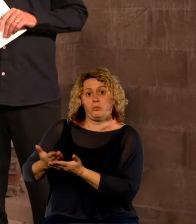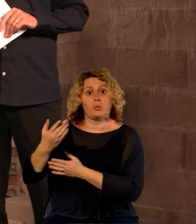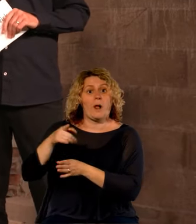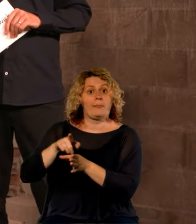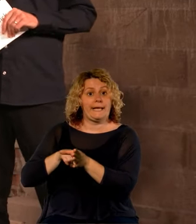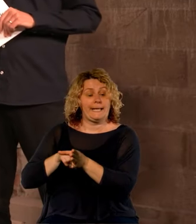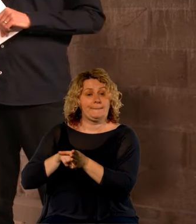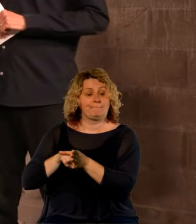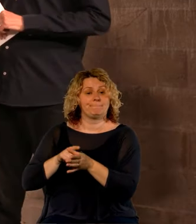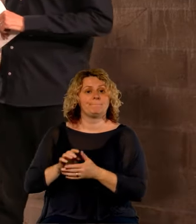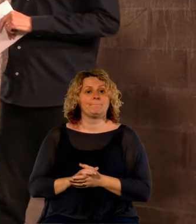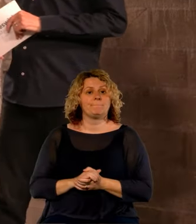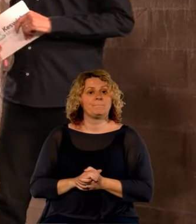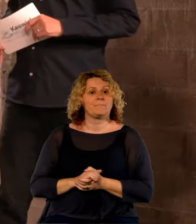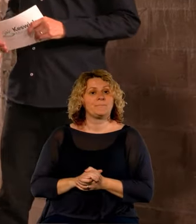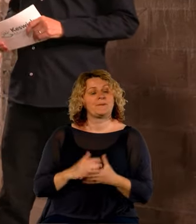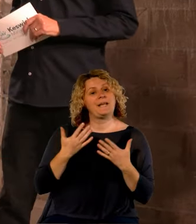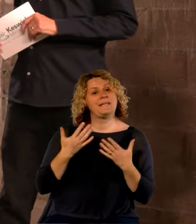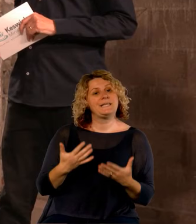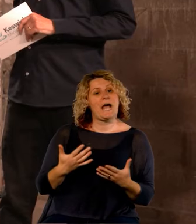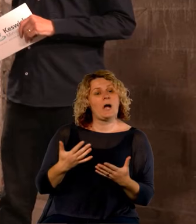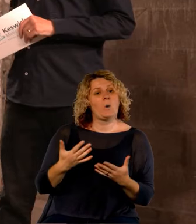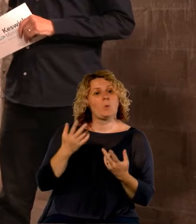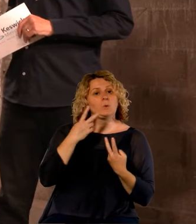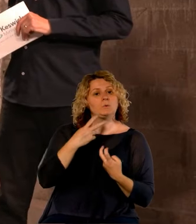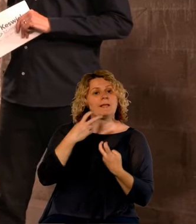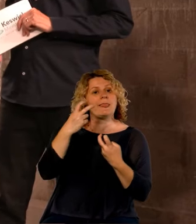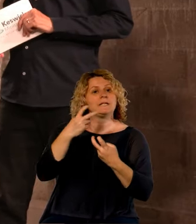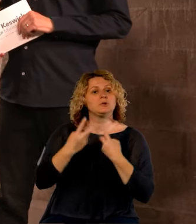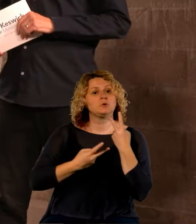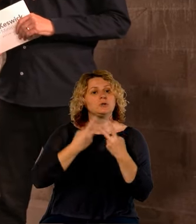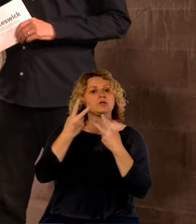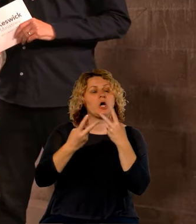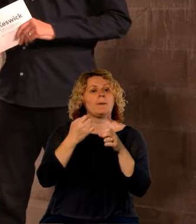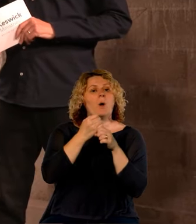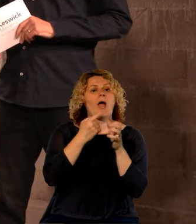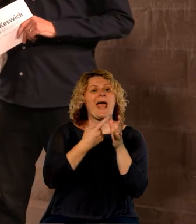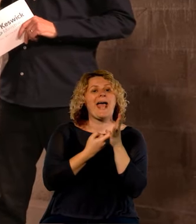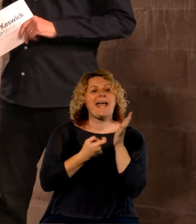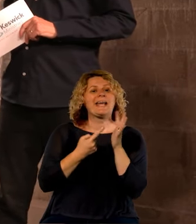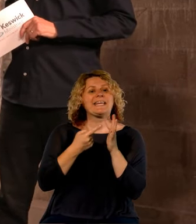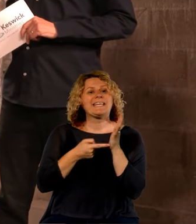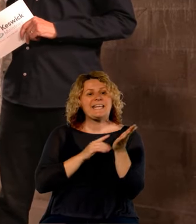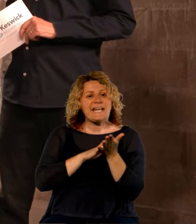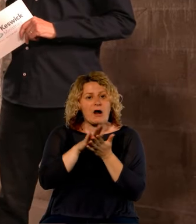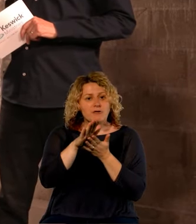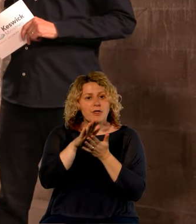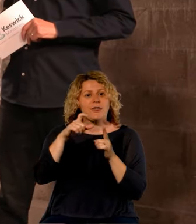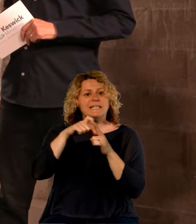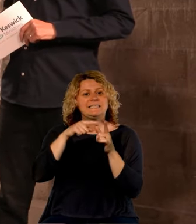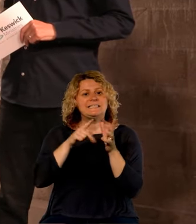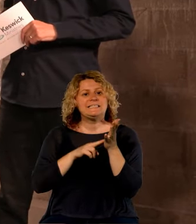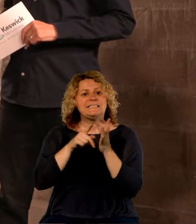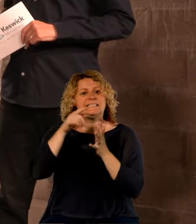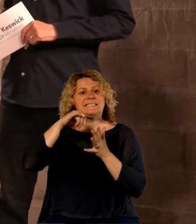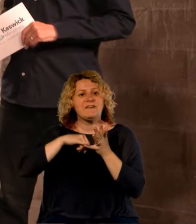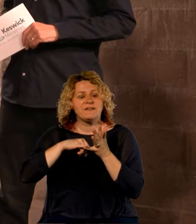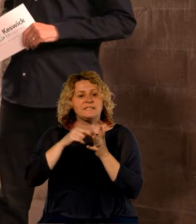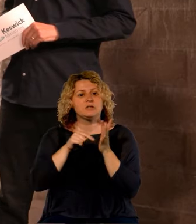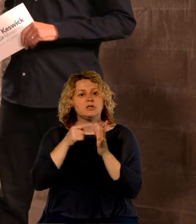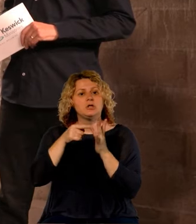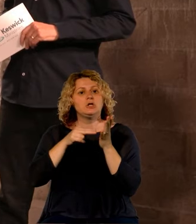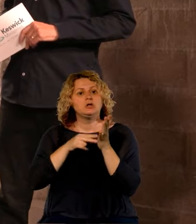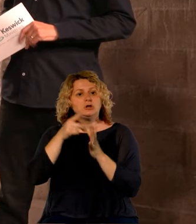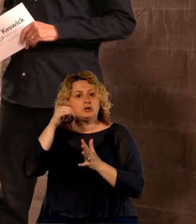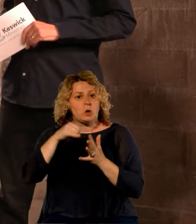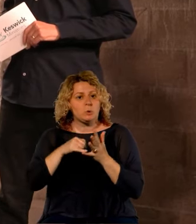year. We're now going to listen to a song by Gareth and Jamie Davis-Jones. It's a song about a day when one day we